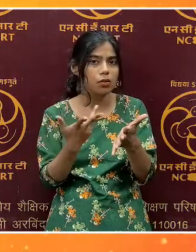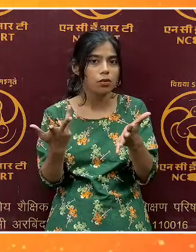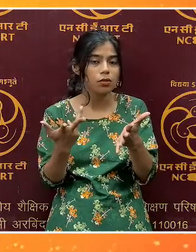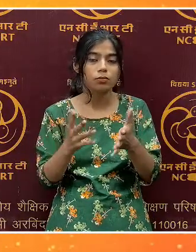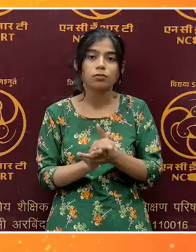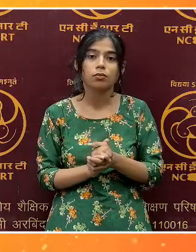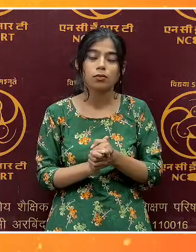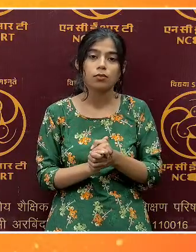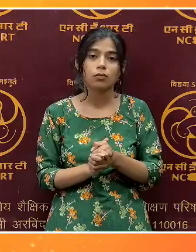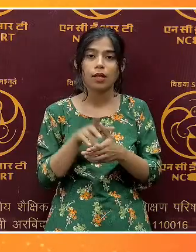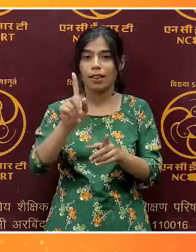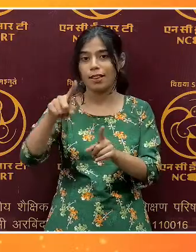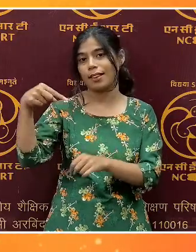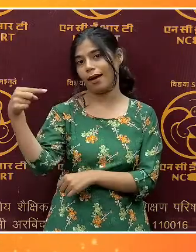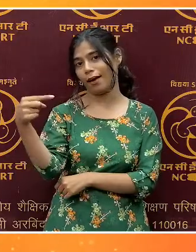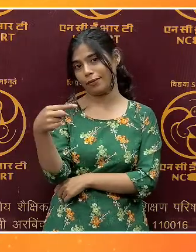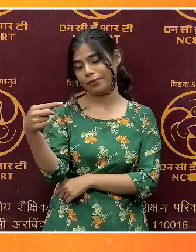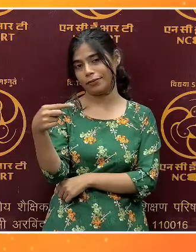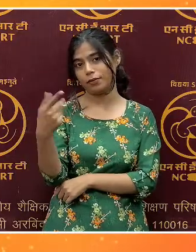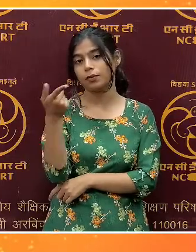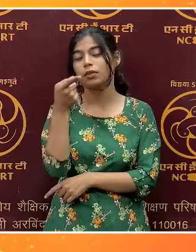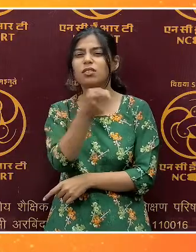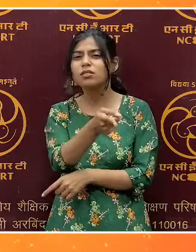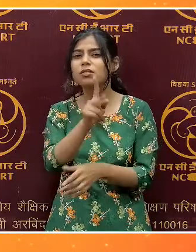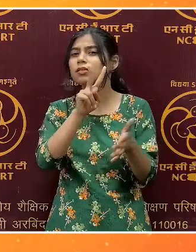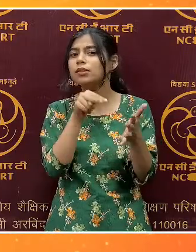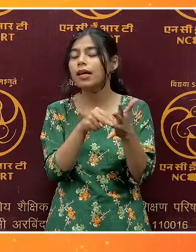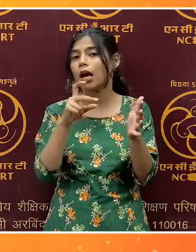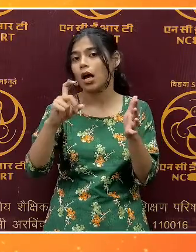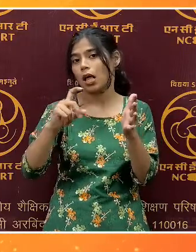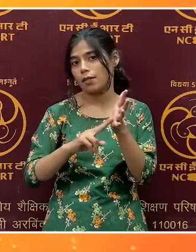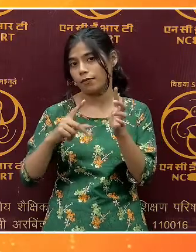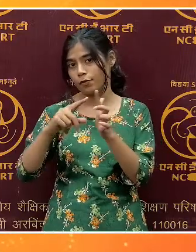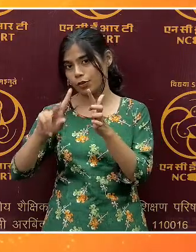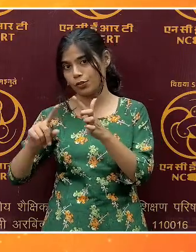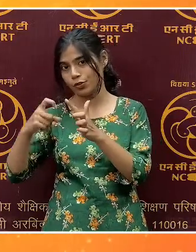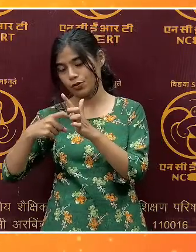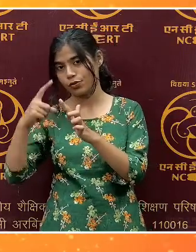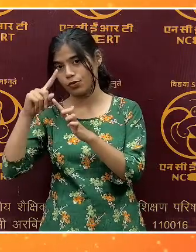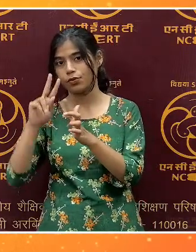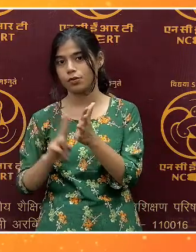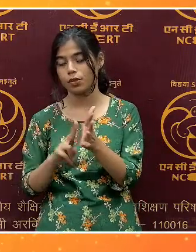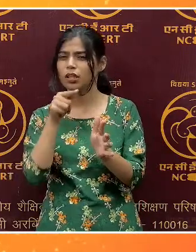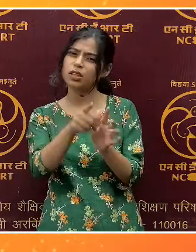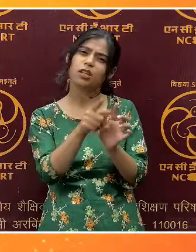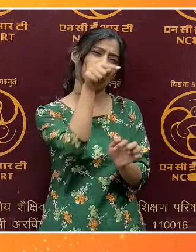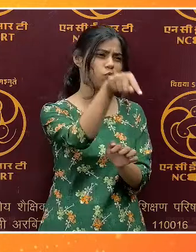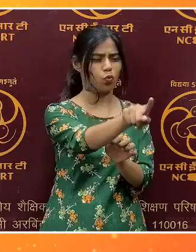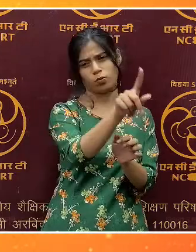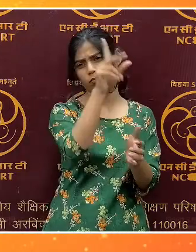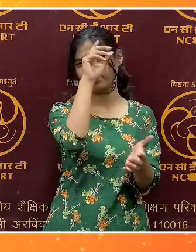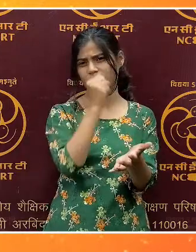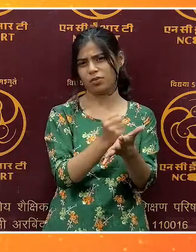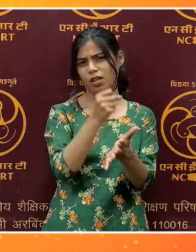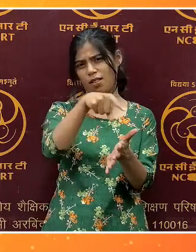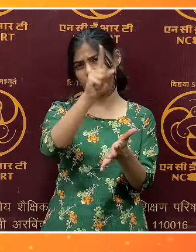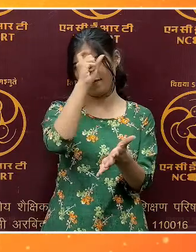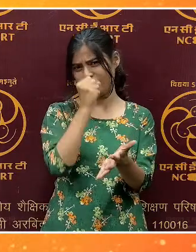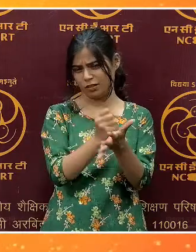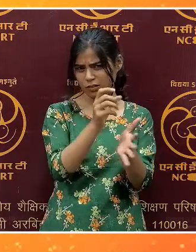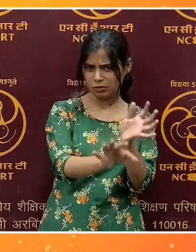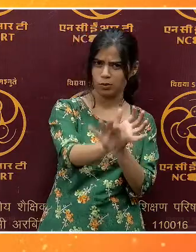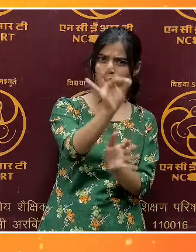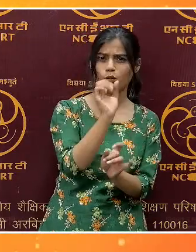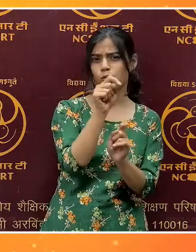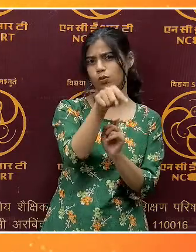distances as negative. So, this is convention. You can use different conventions, it is your choice. A particle